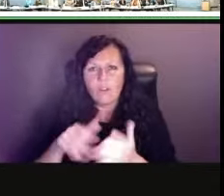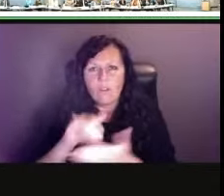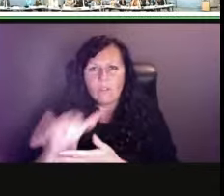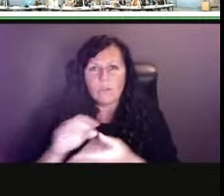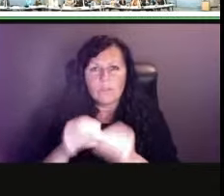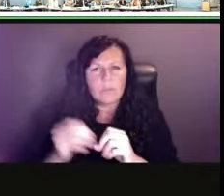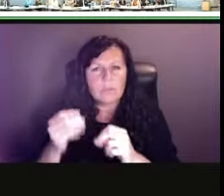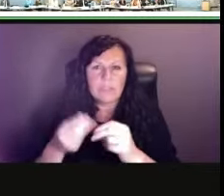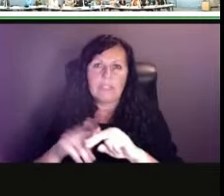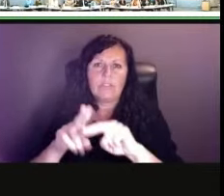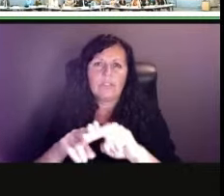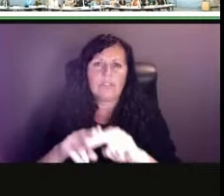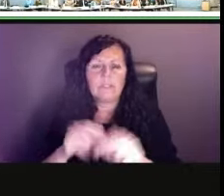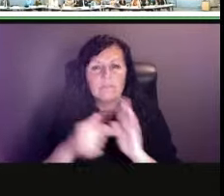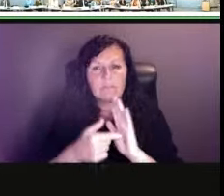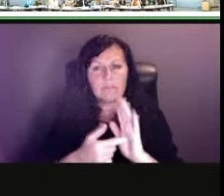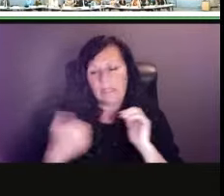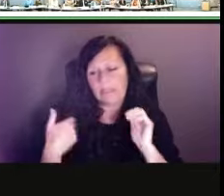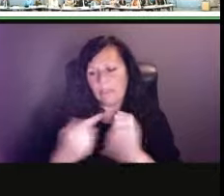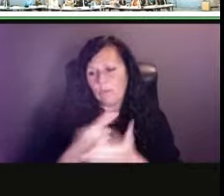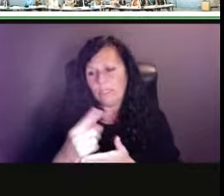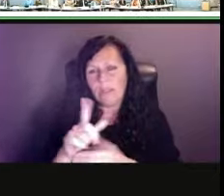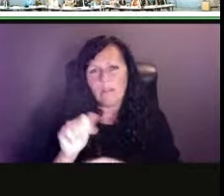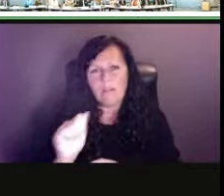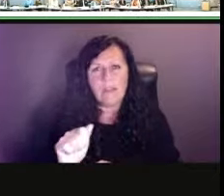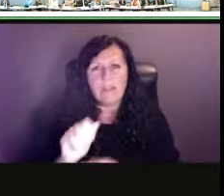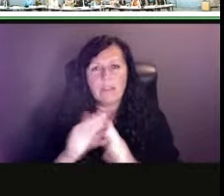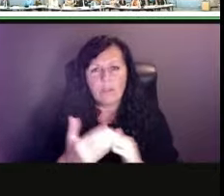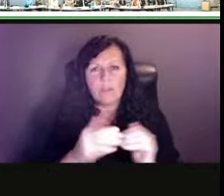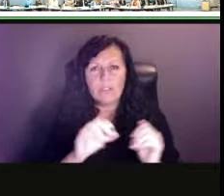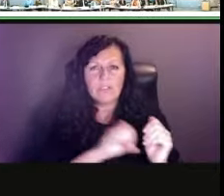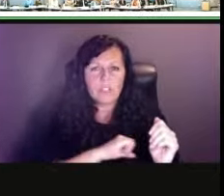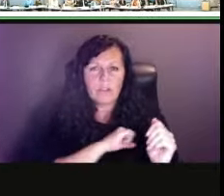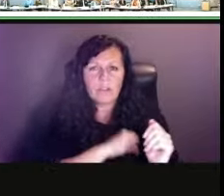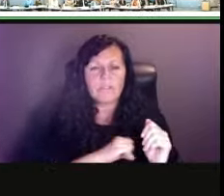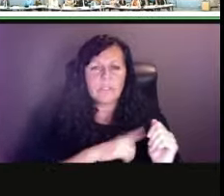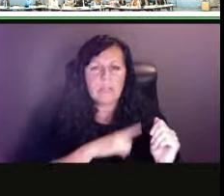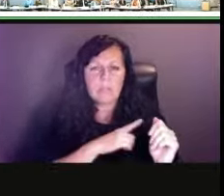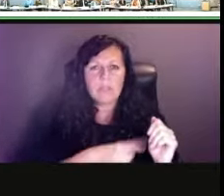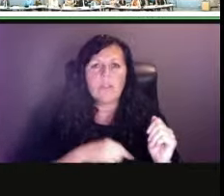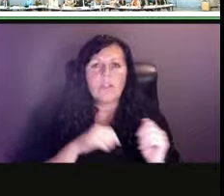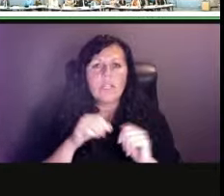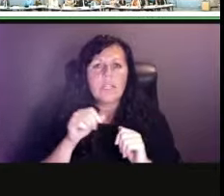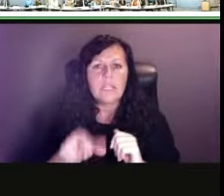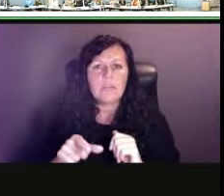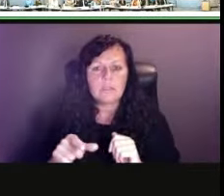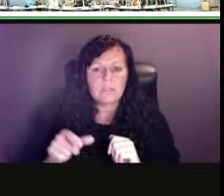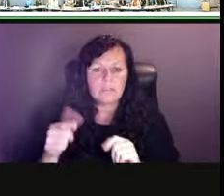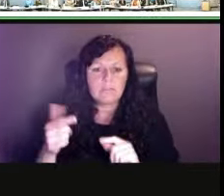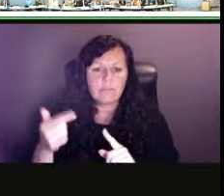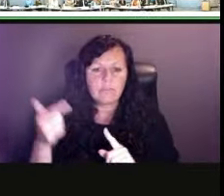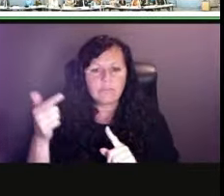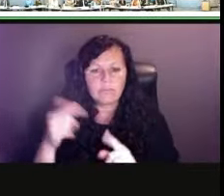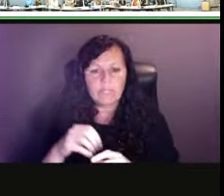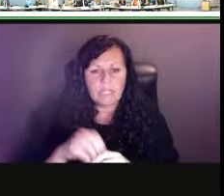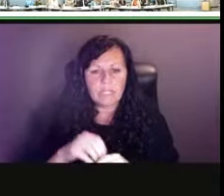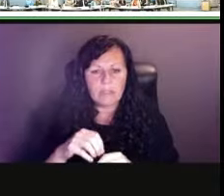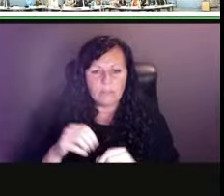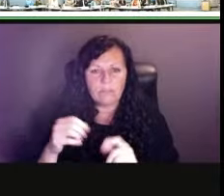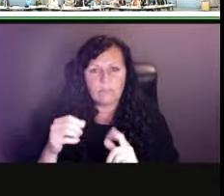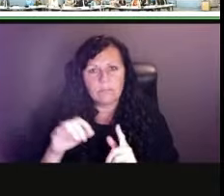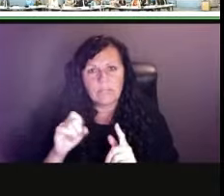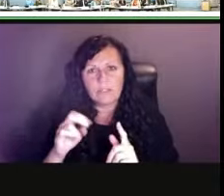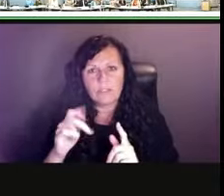this week, Los Angeles County Sheriff's deputy was executed in his police car just sitting at an intersection and somebody pulled up and executed